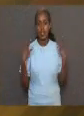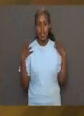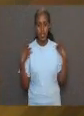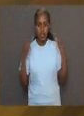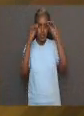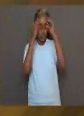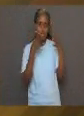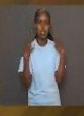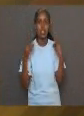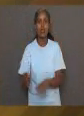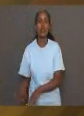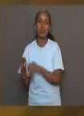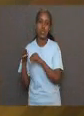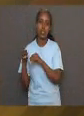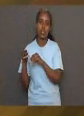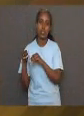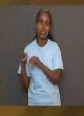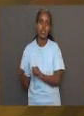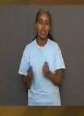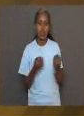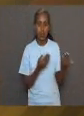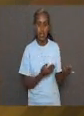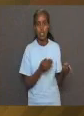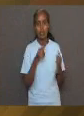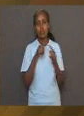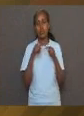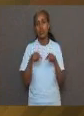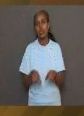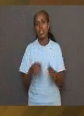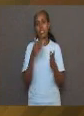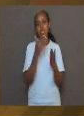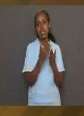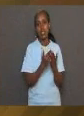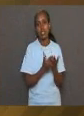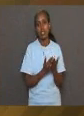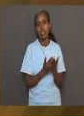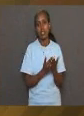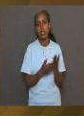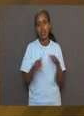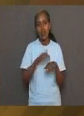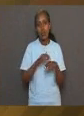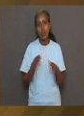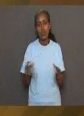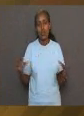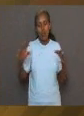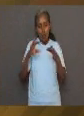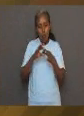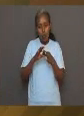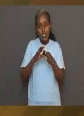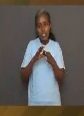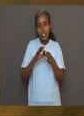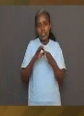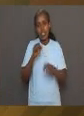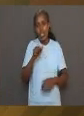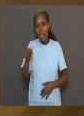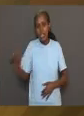Hello teacher, hello students. Welcome to today's lesson on coordinate axes